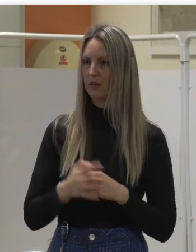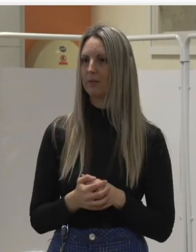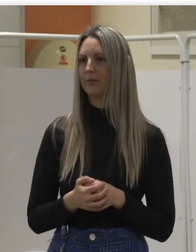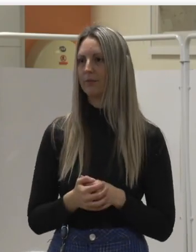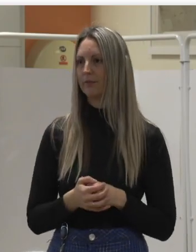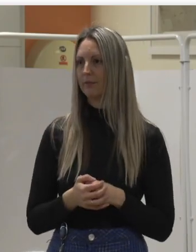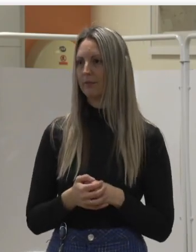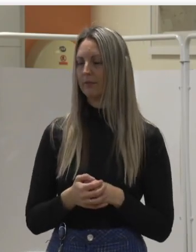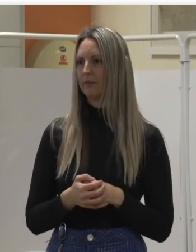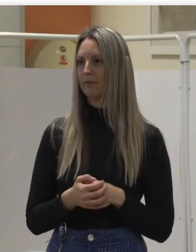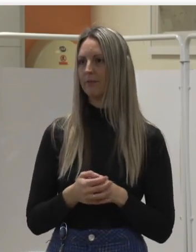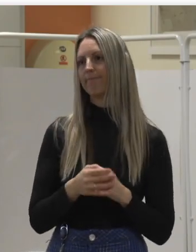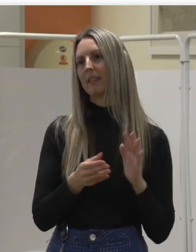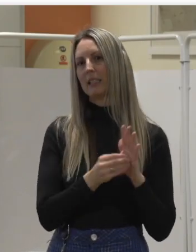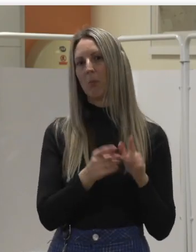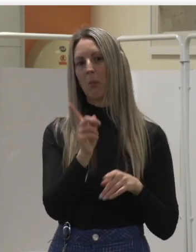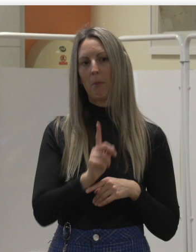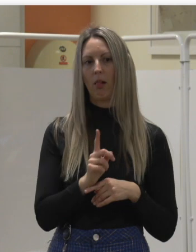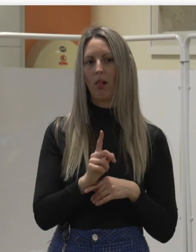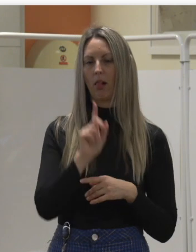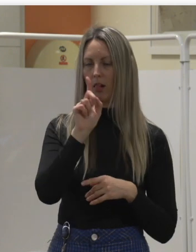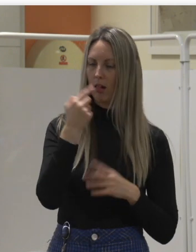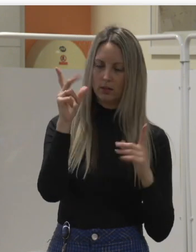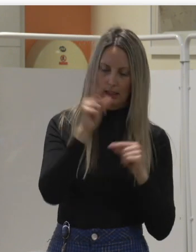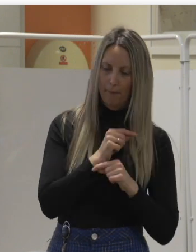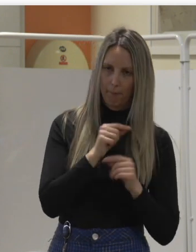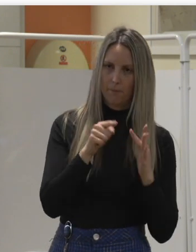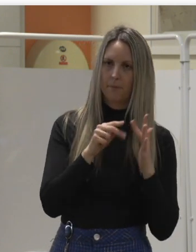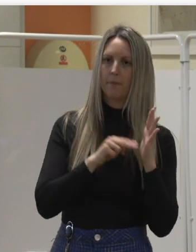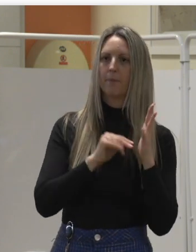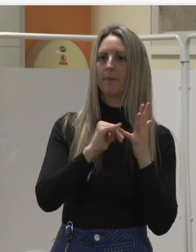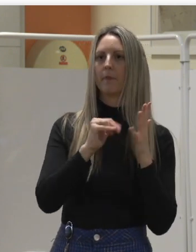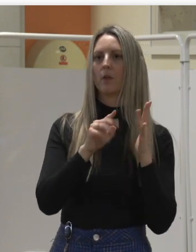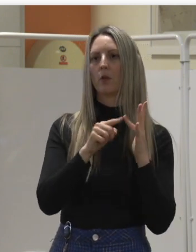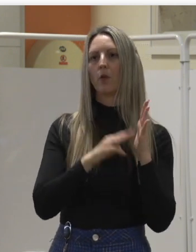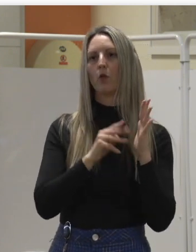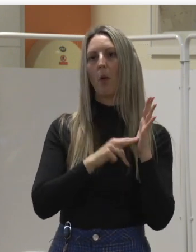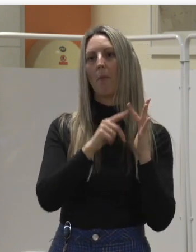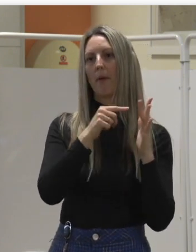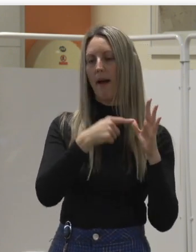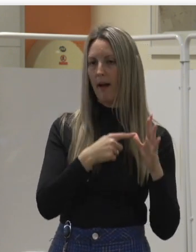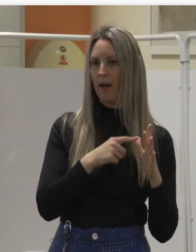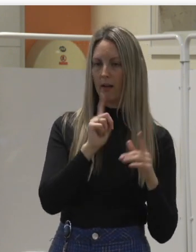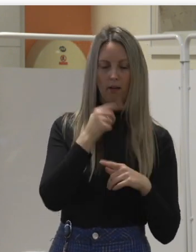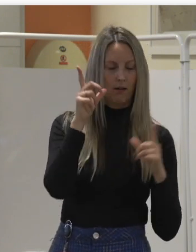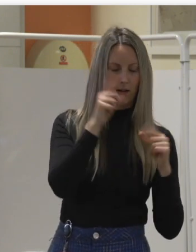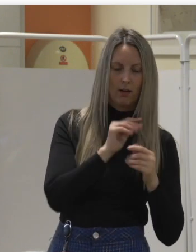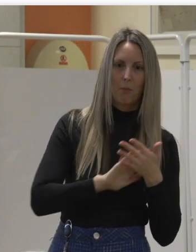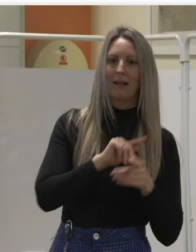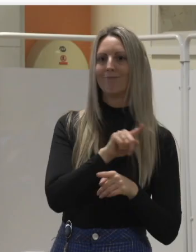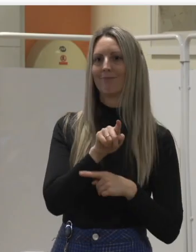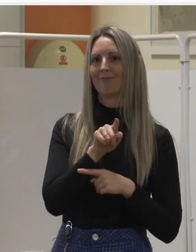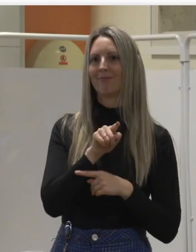you get people who have insomnia for a variety of reasons. There are people who have sleep apnea, so they don't get refreshed sleep.